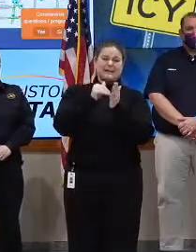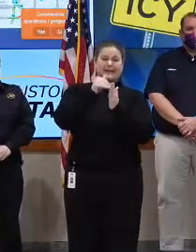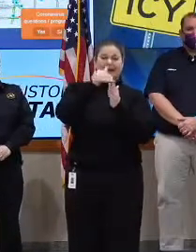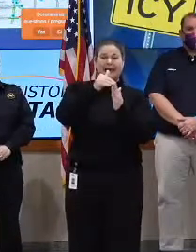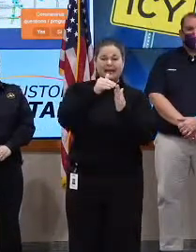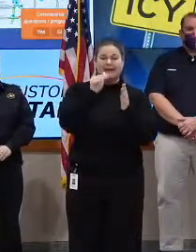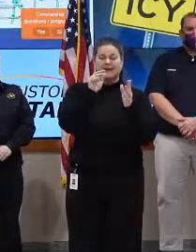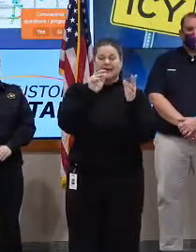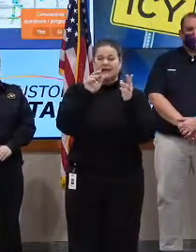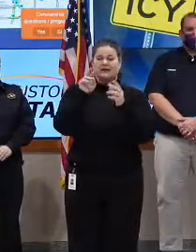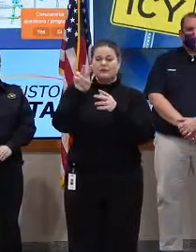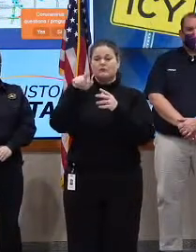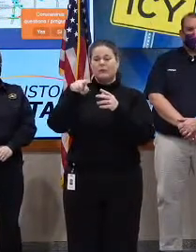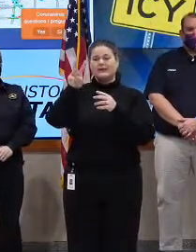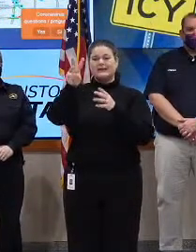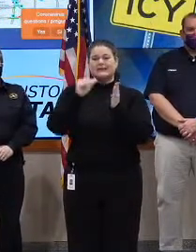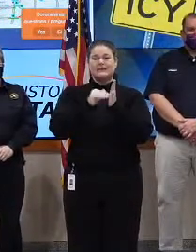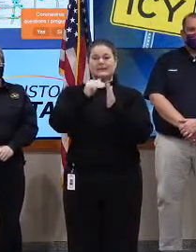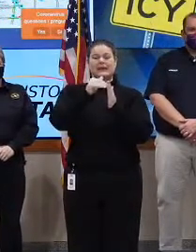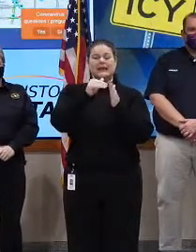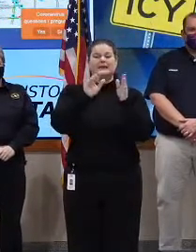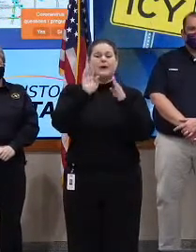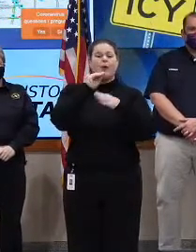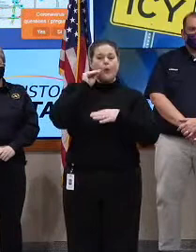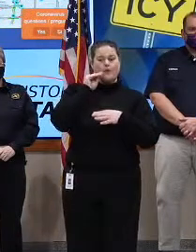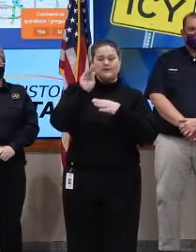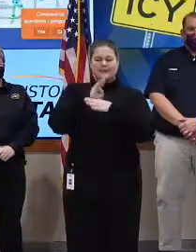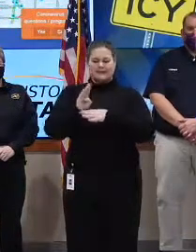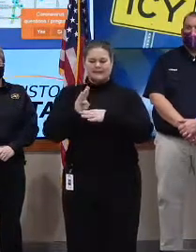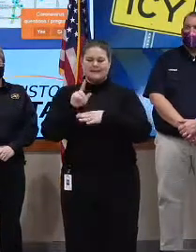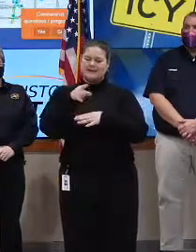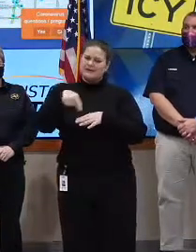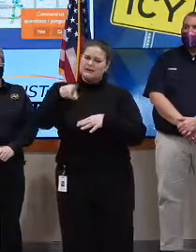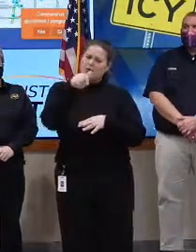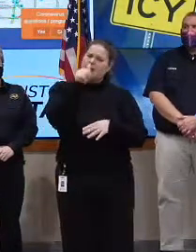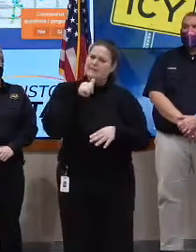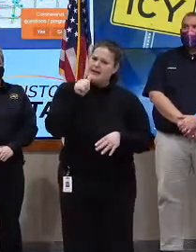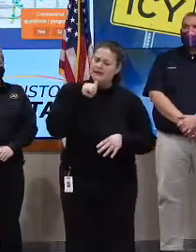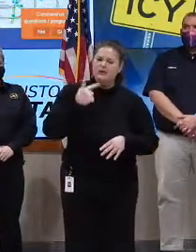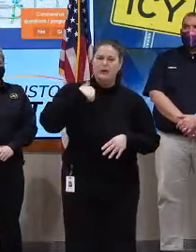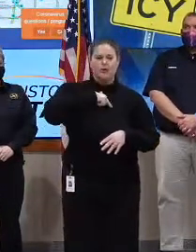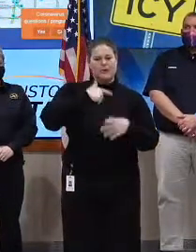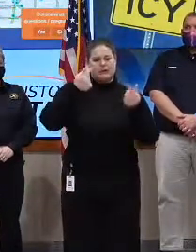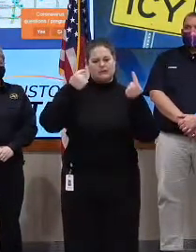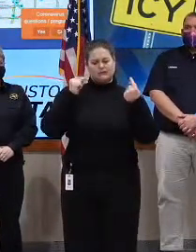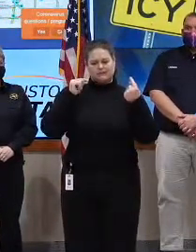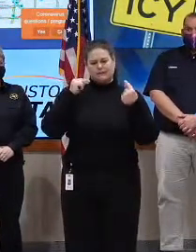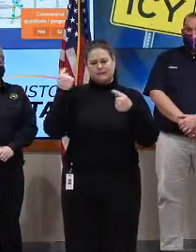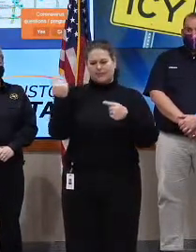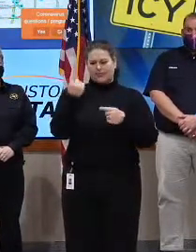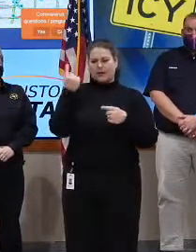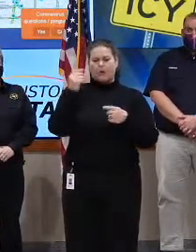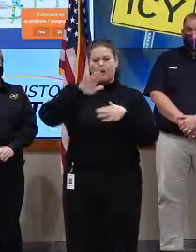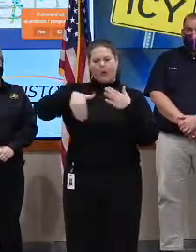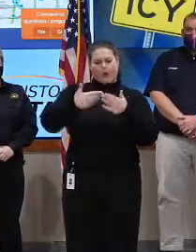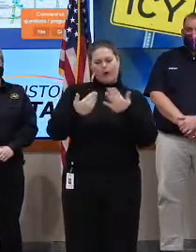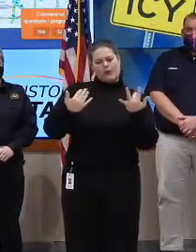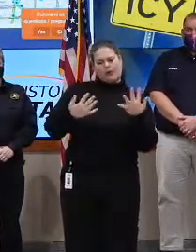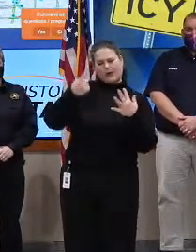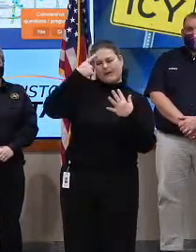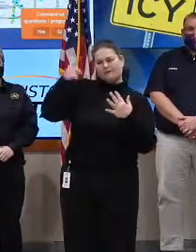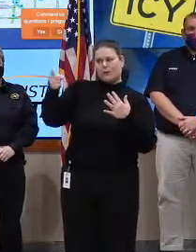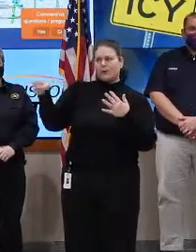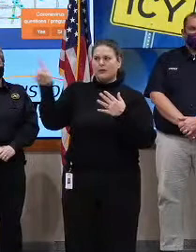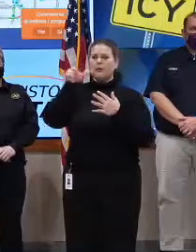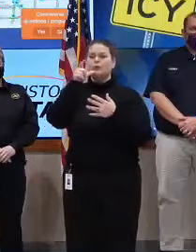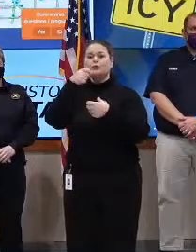have the privilege to serve for your patience as we all wait for the generation companies to get their generation facilities